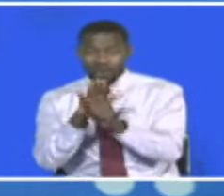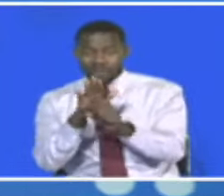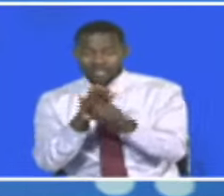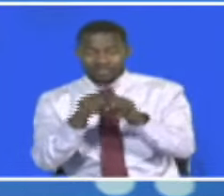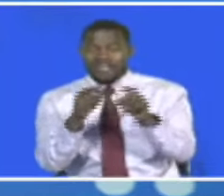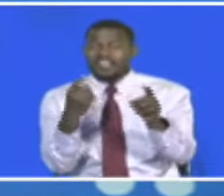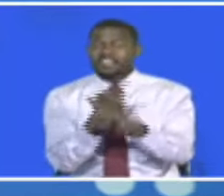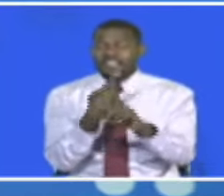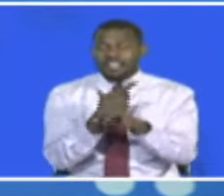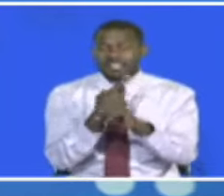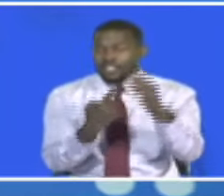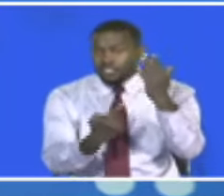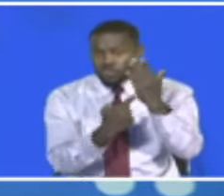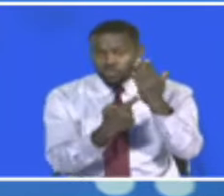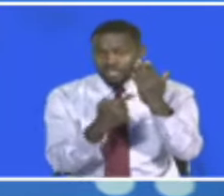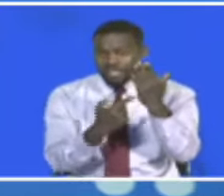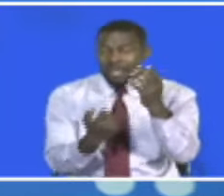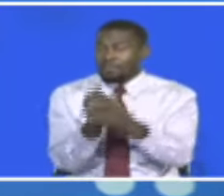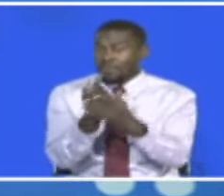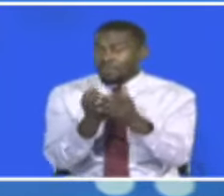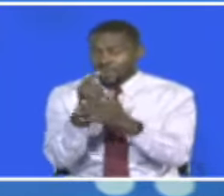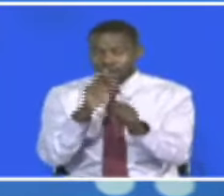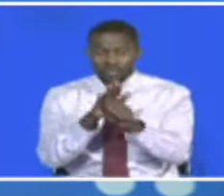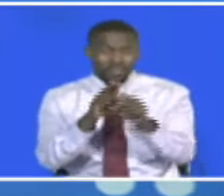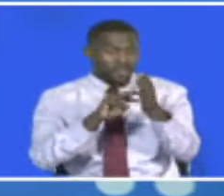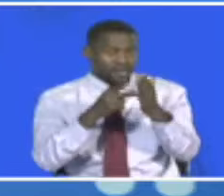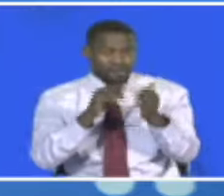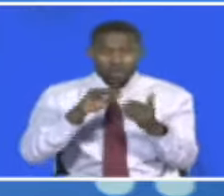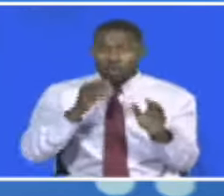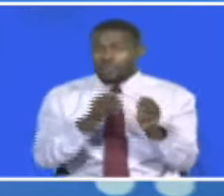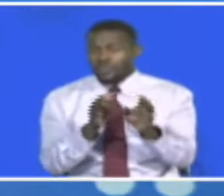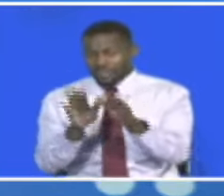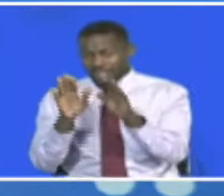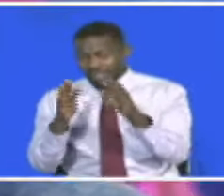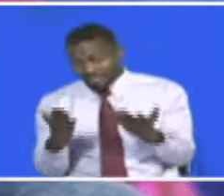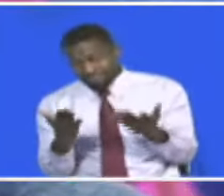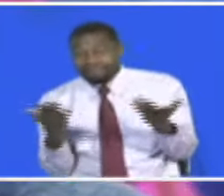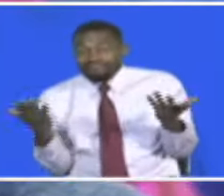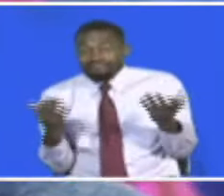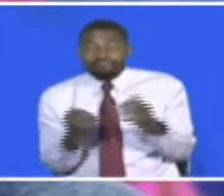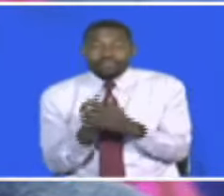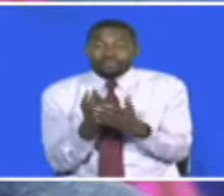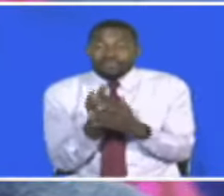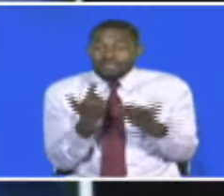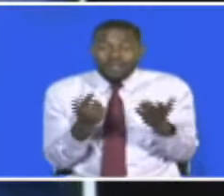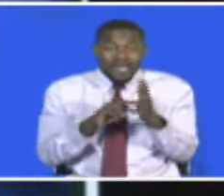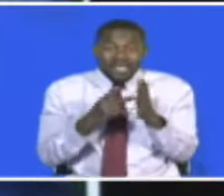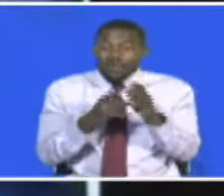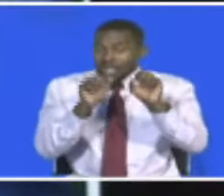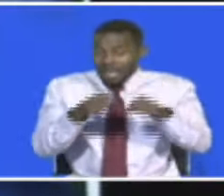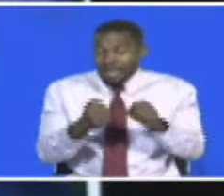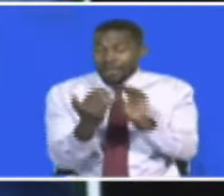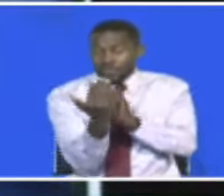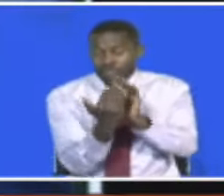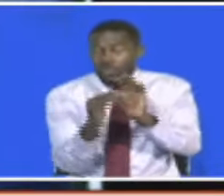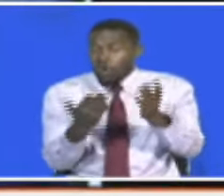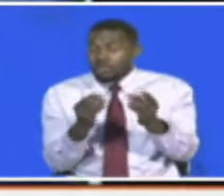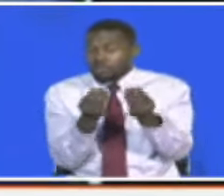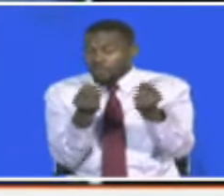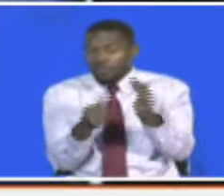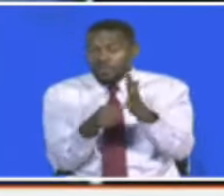technologies that offers unprecedented opportunities for creative minds to revolutionize how they approach problems in fields